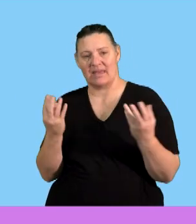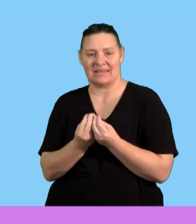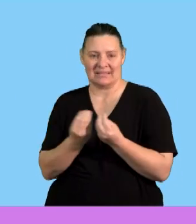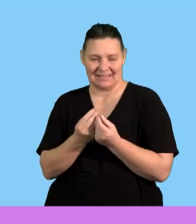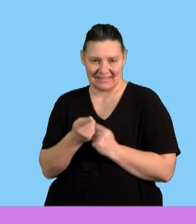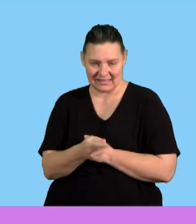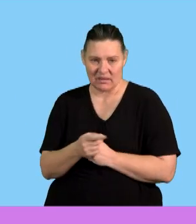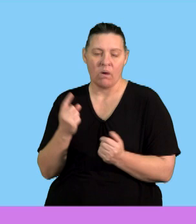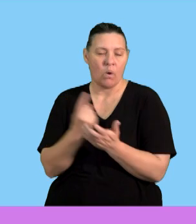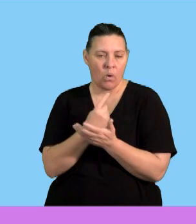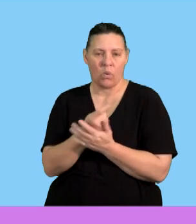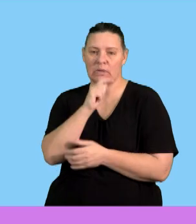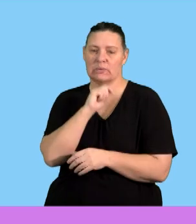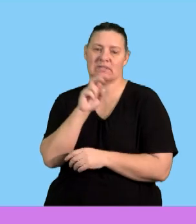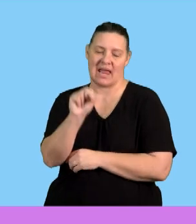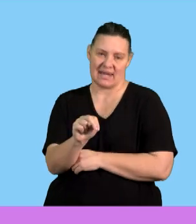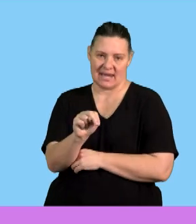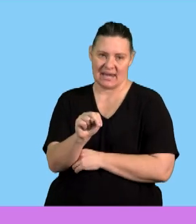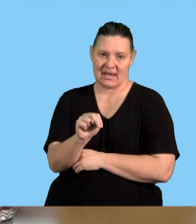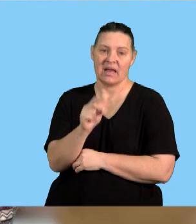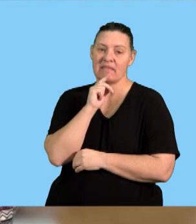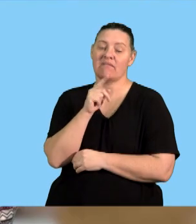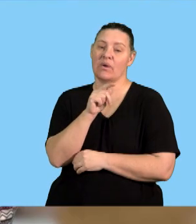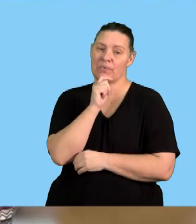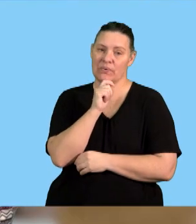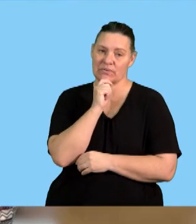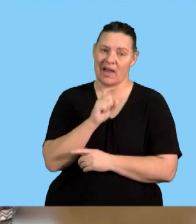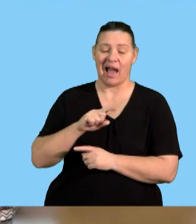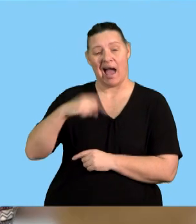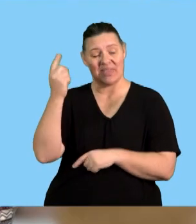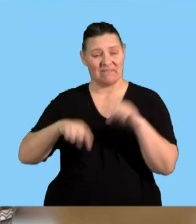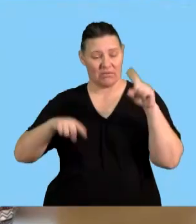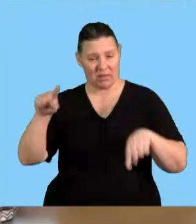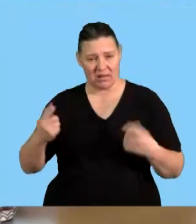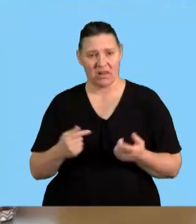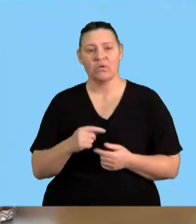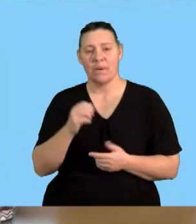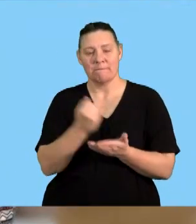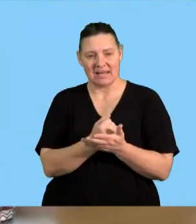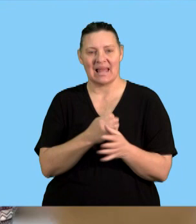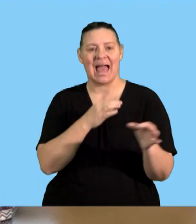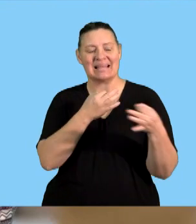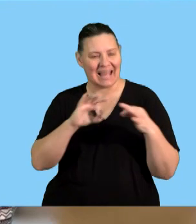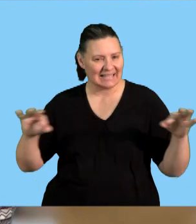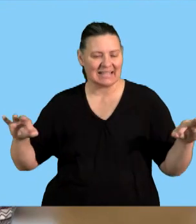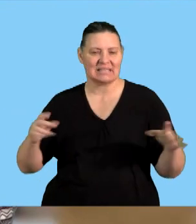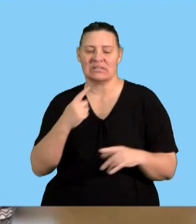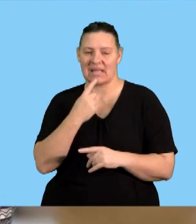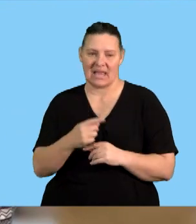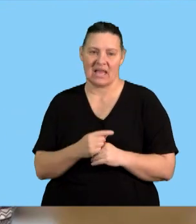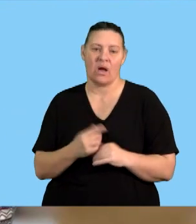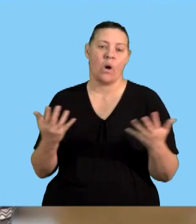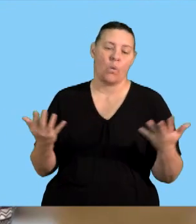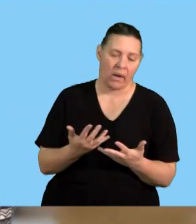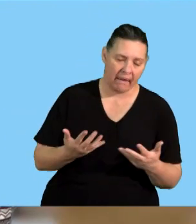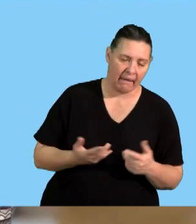items. Always use n. Remember, the moment you use another variable, you need to write that sentence that says